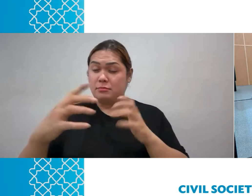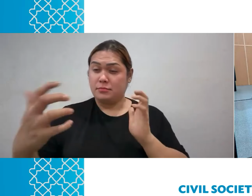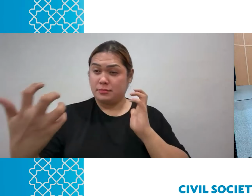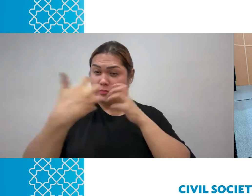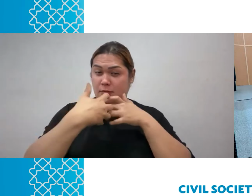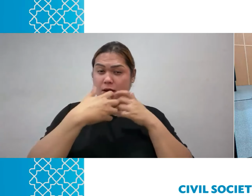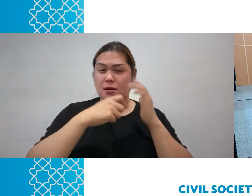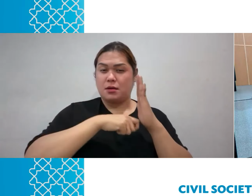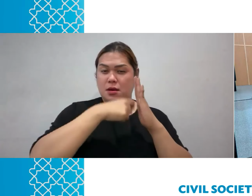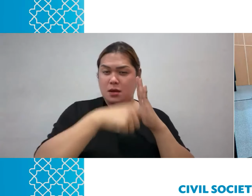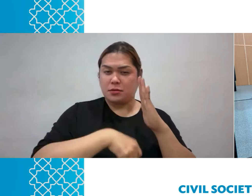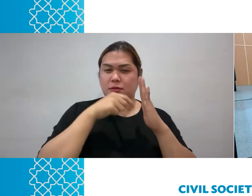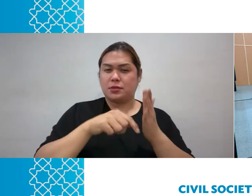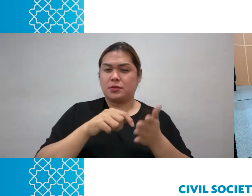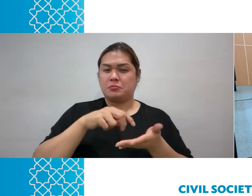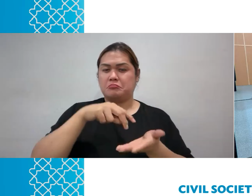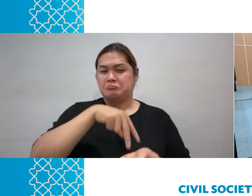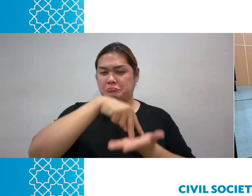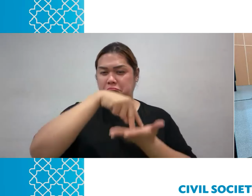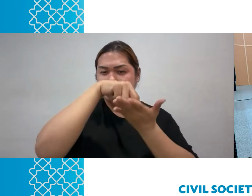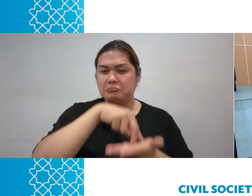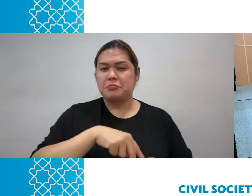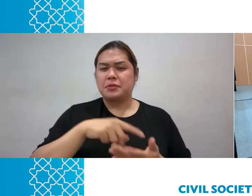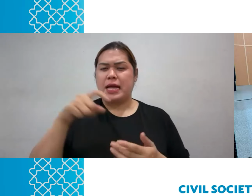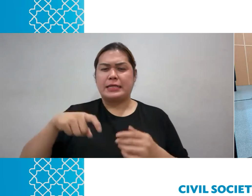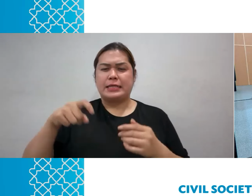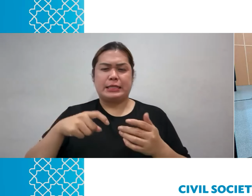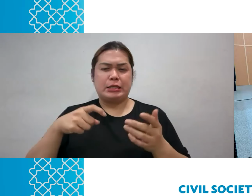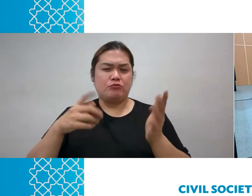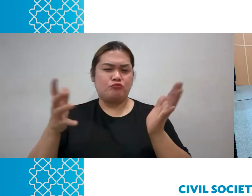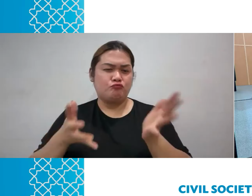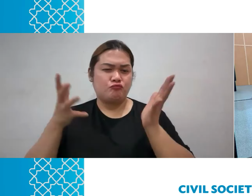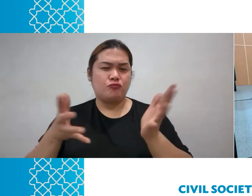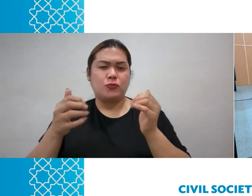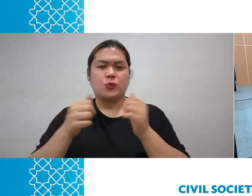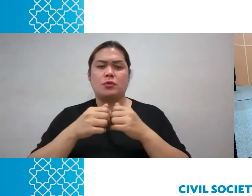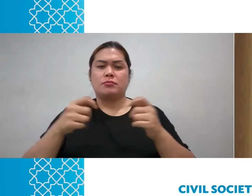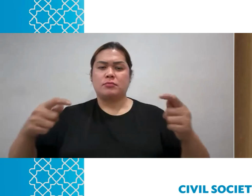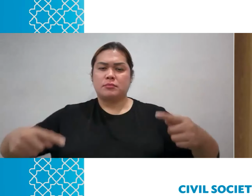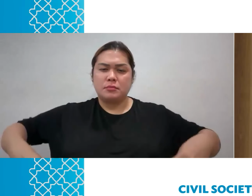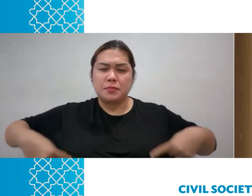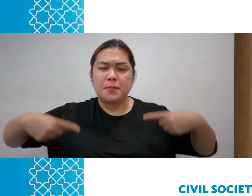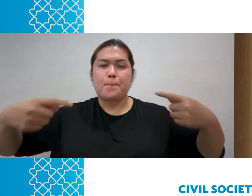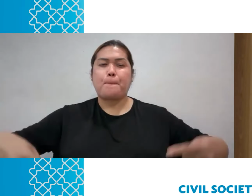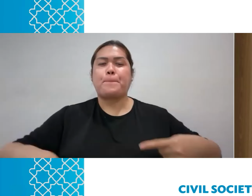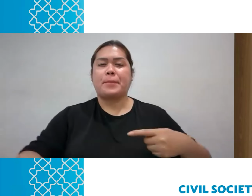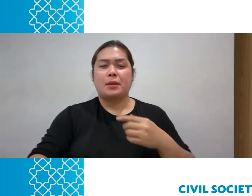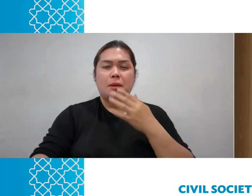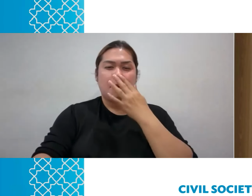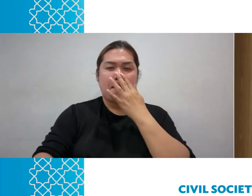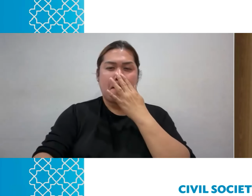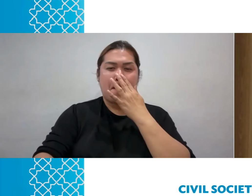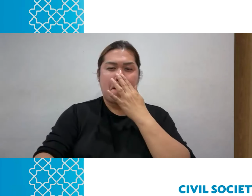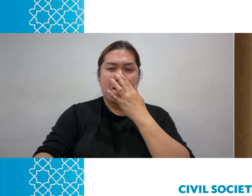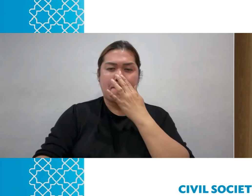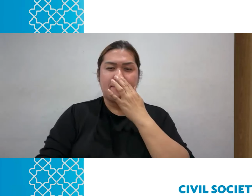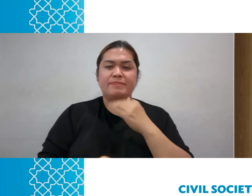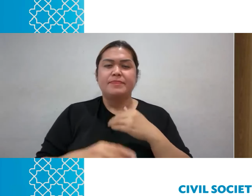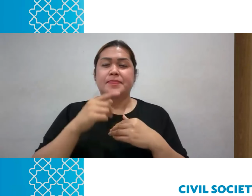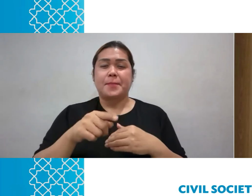go, we need to talk to people who are using wheelchairs or have different accessibility needs. So it's about finding the evidence